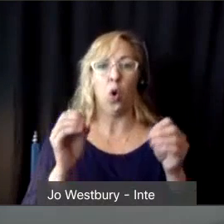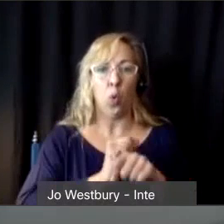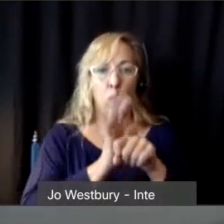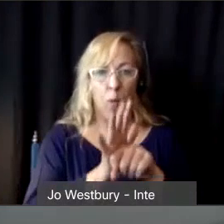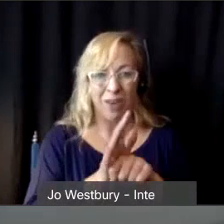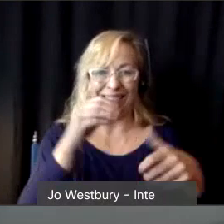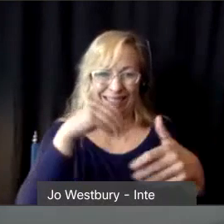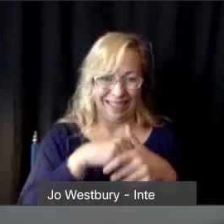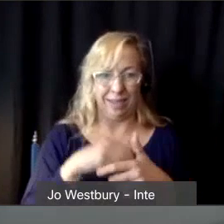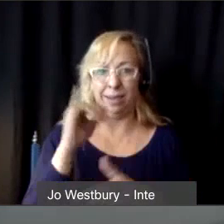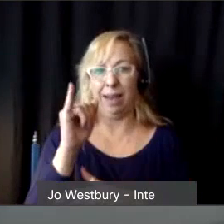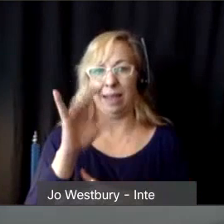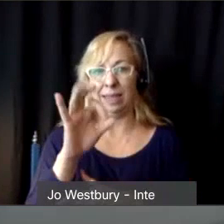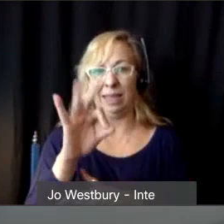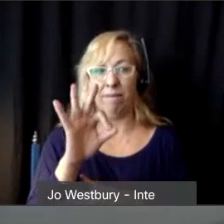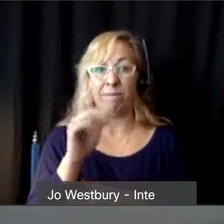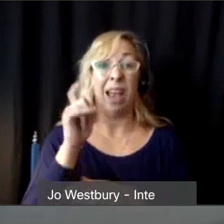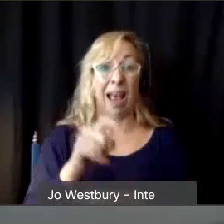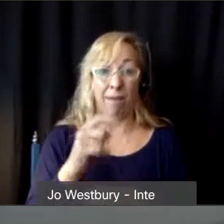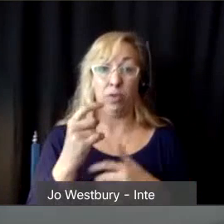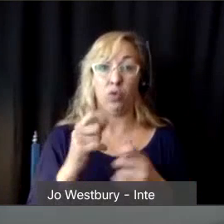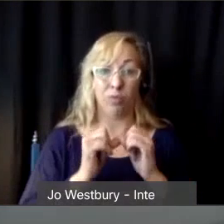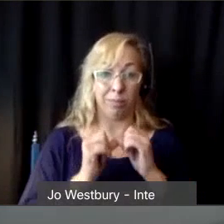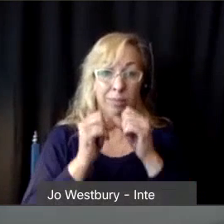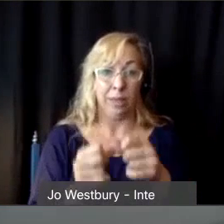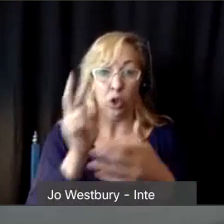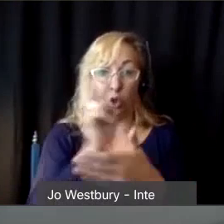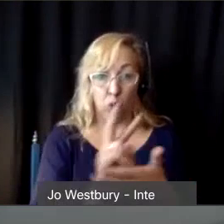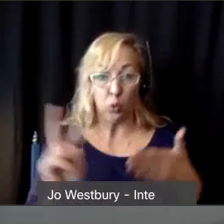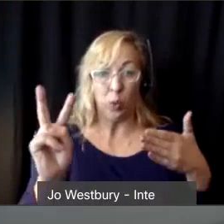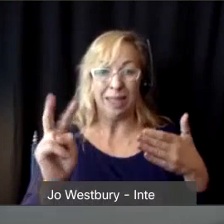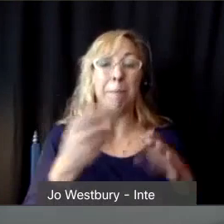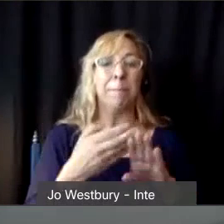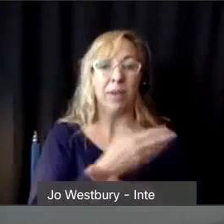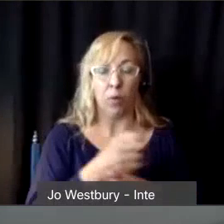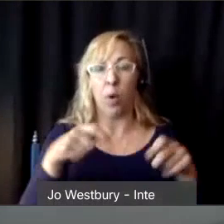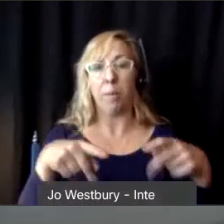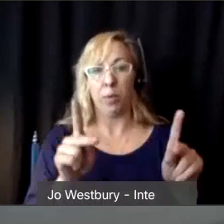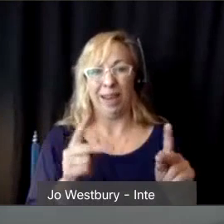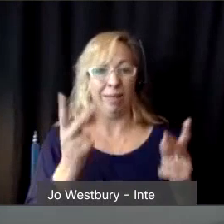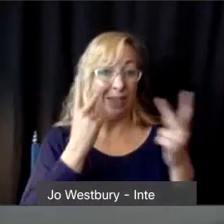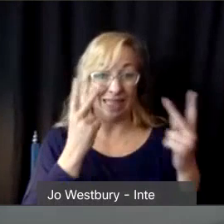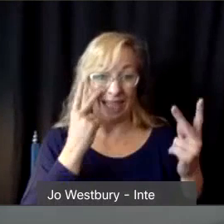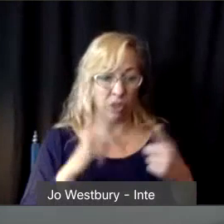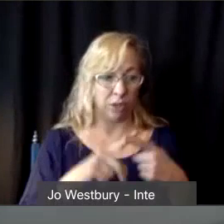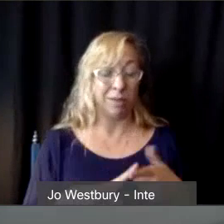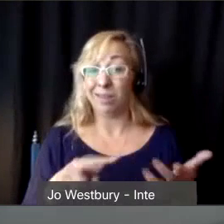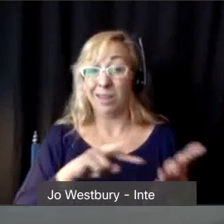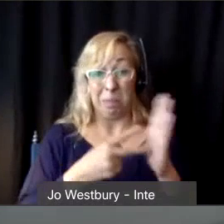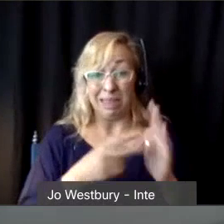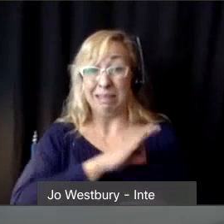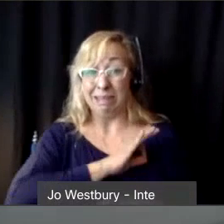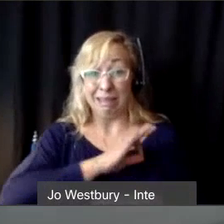the ICF for the 2 weeks prior to any visitation occurring amongst staff, visitors to the